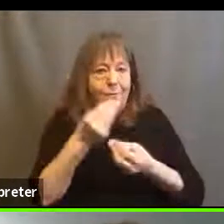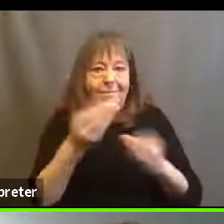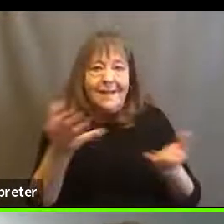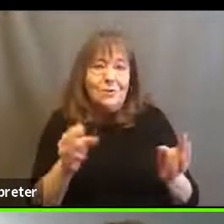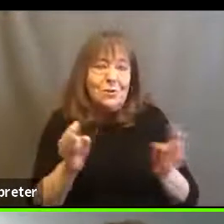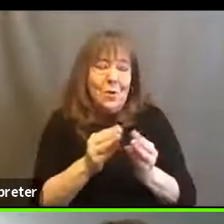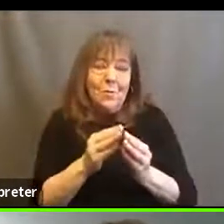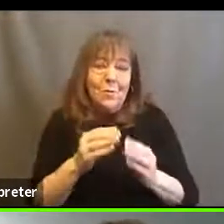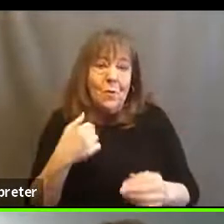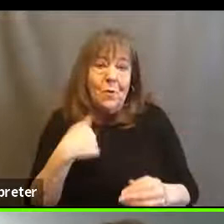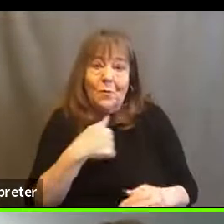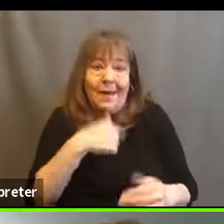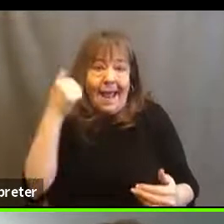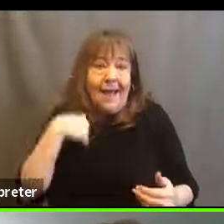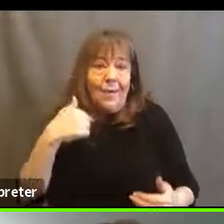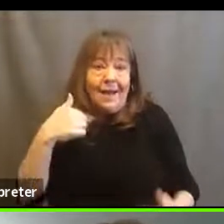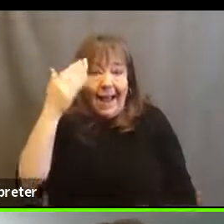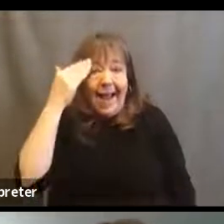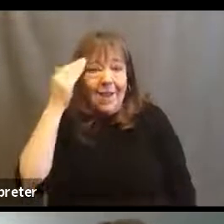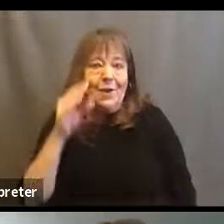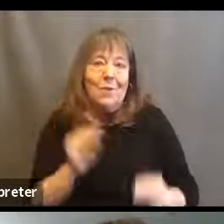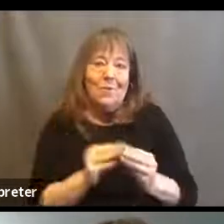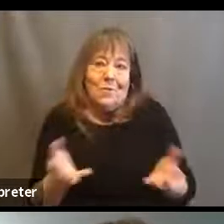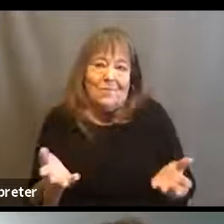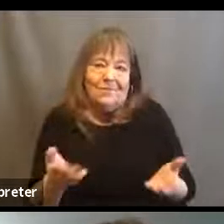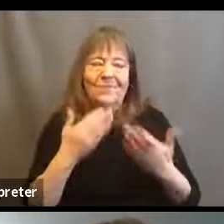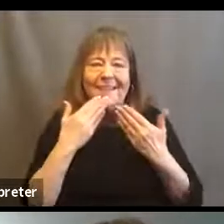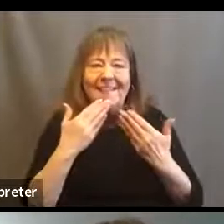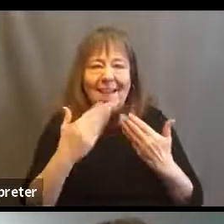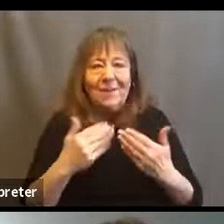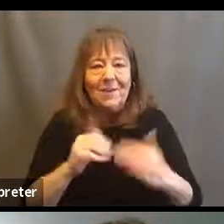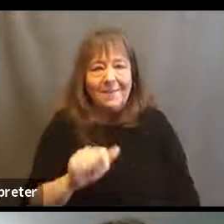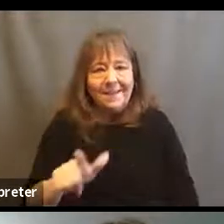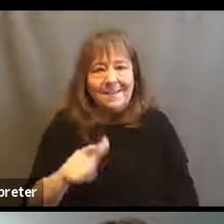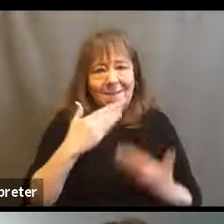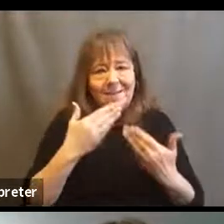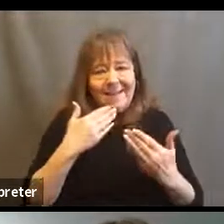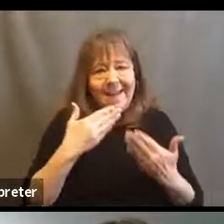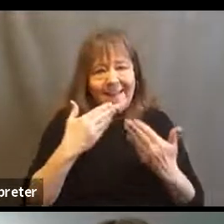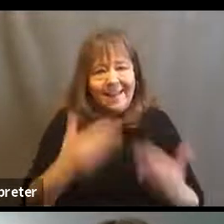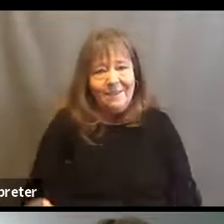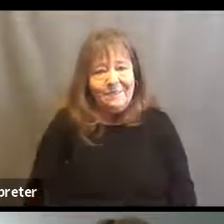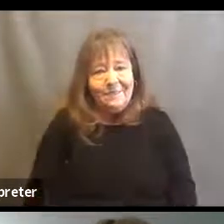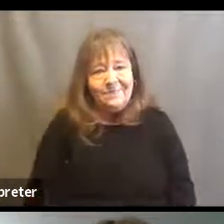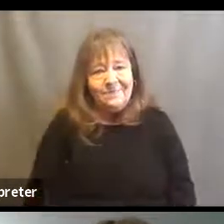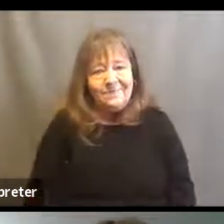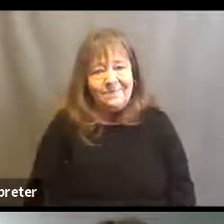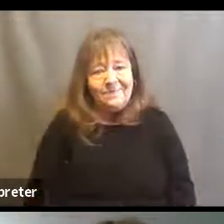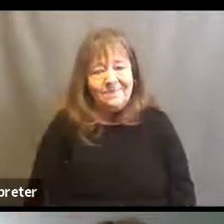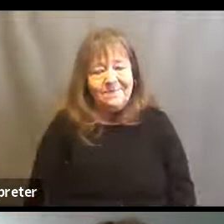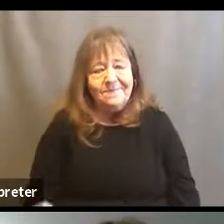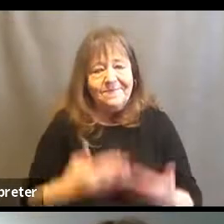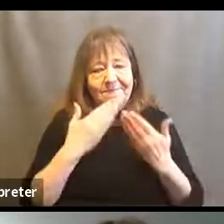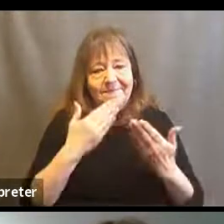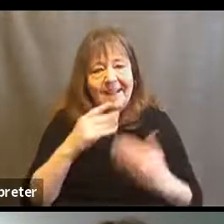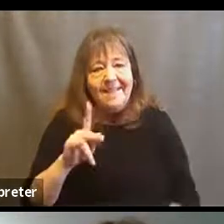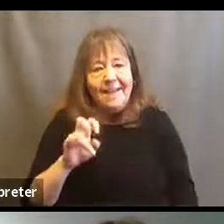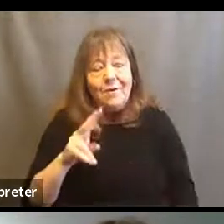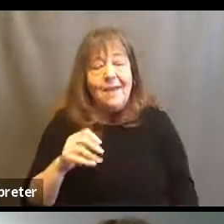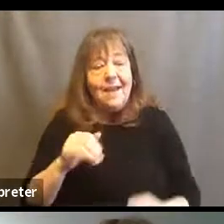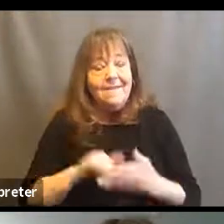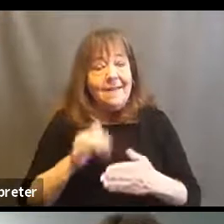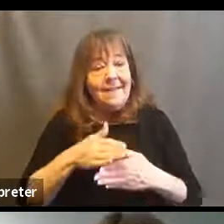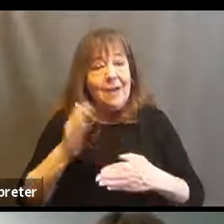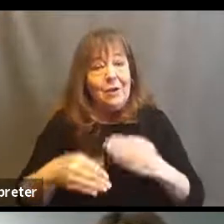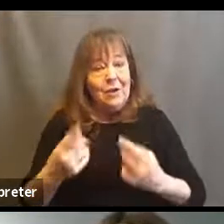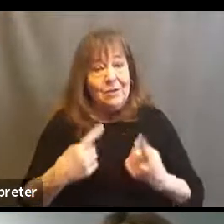have more information. That's great. Thank you. That's all today. Thank you all. Thank you, Kevin. That concludes our